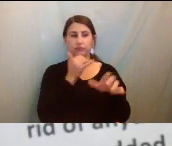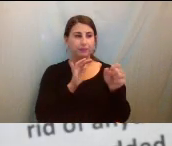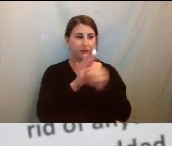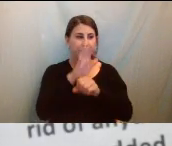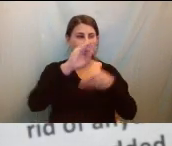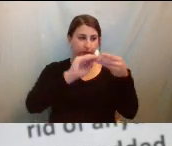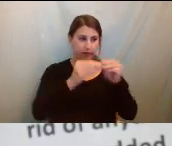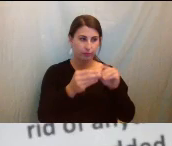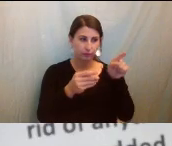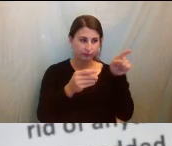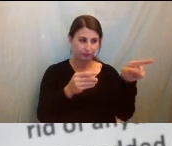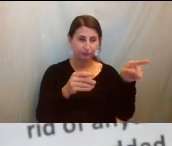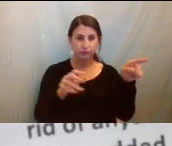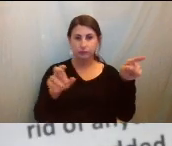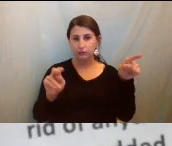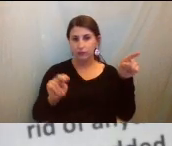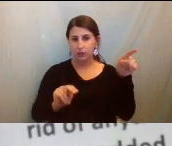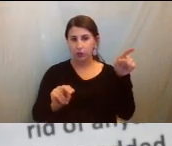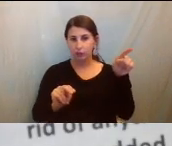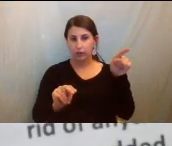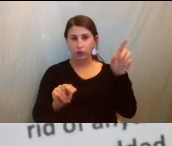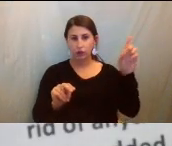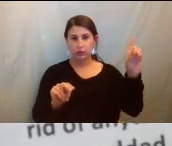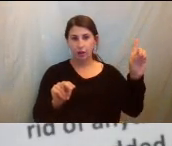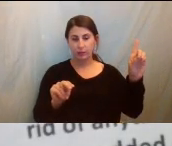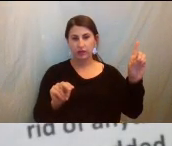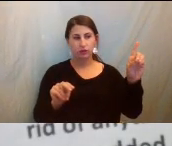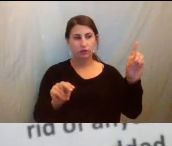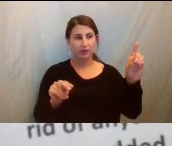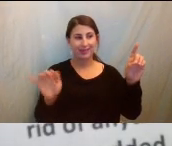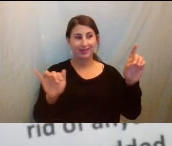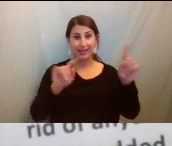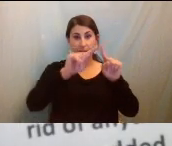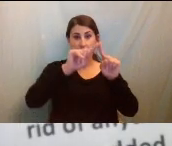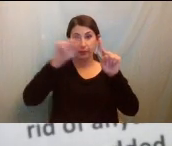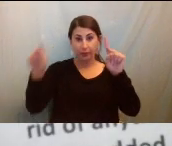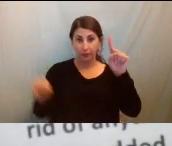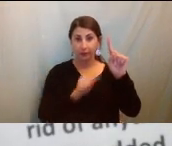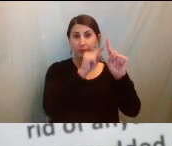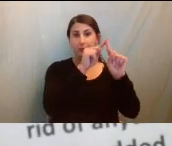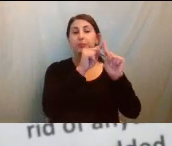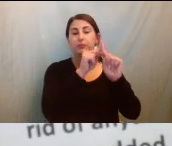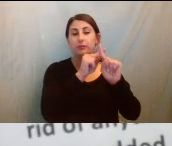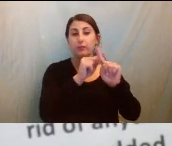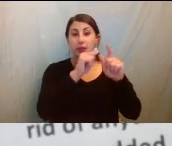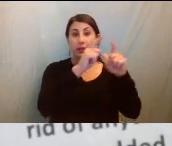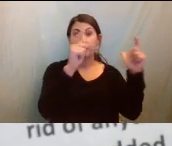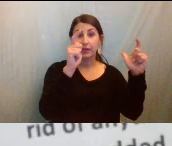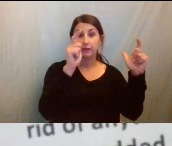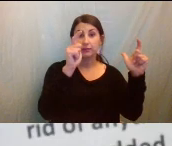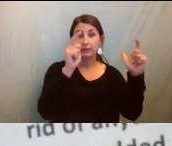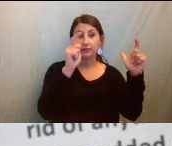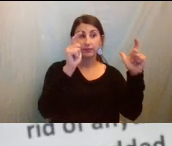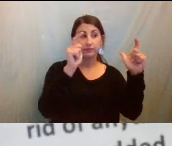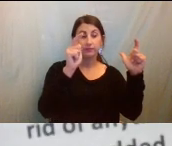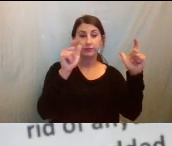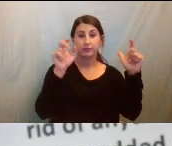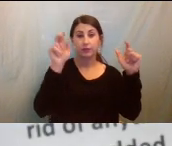this is my whole number, my numerator, and my denominator. So think of it going clockwise. Big